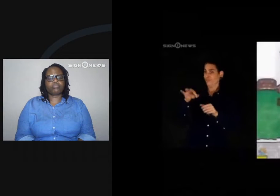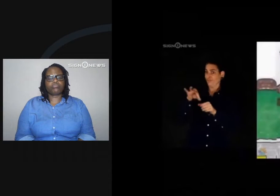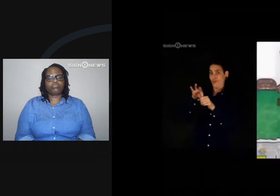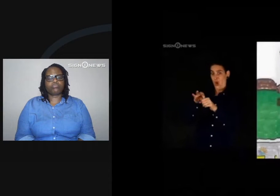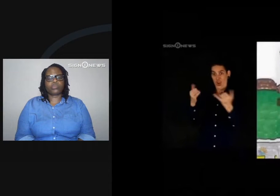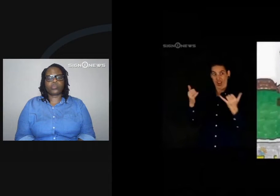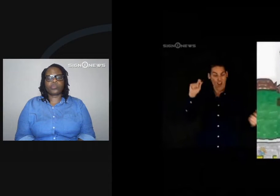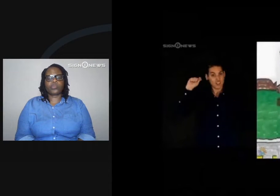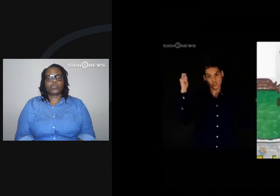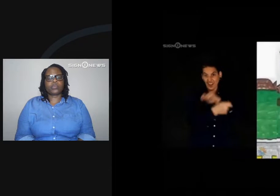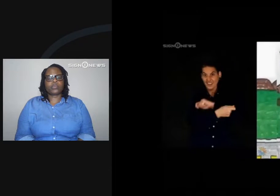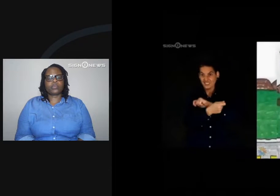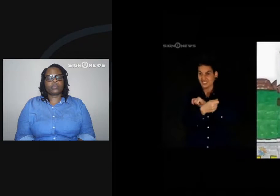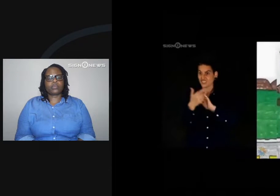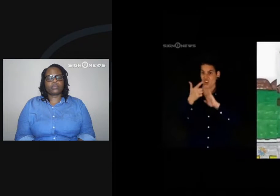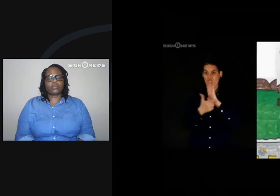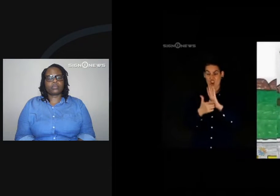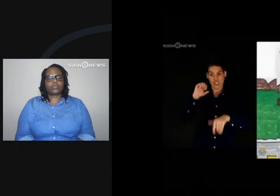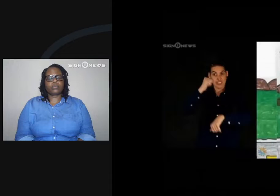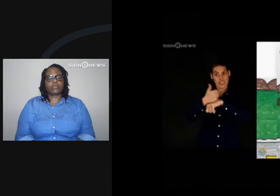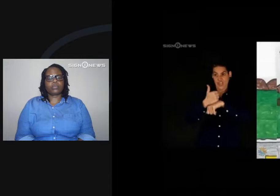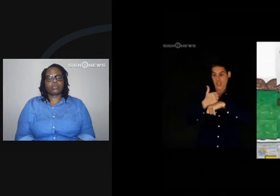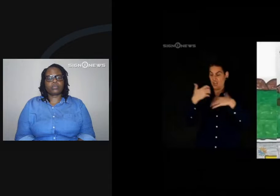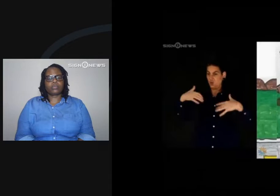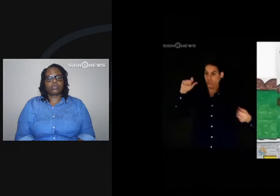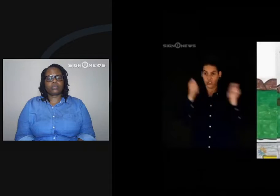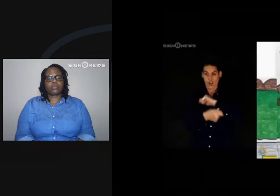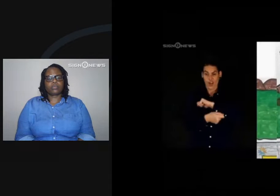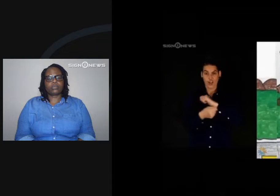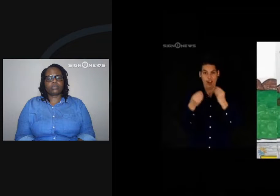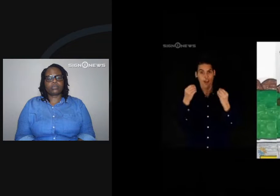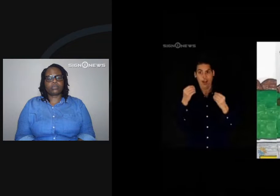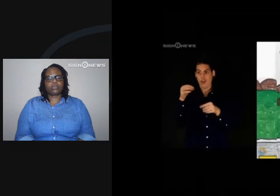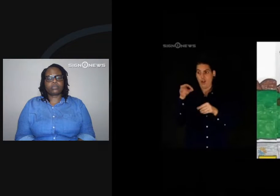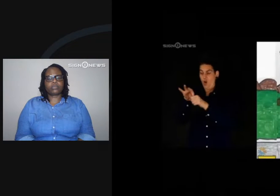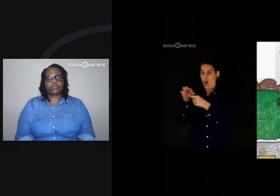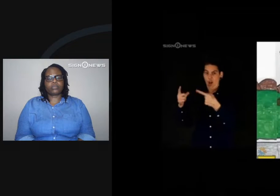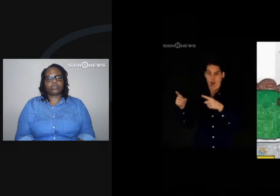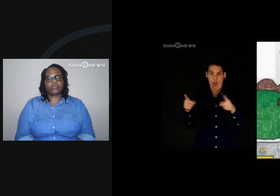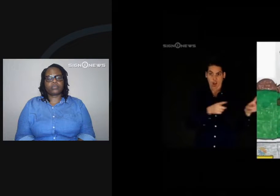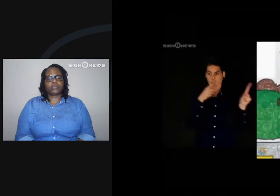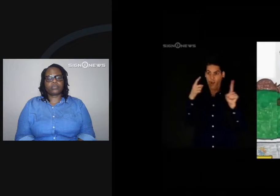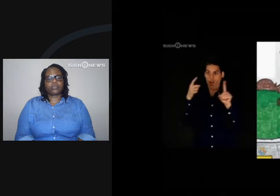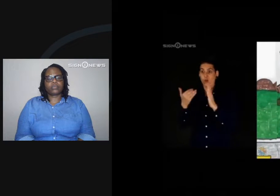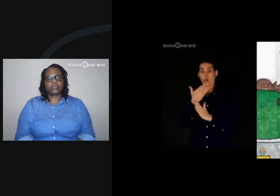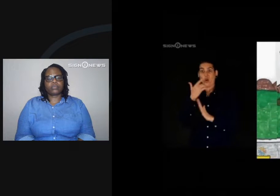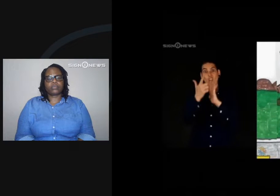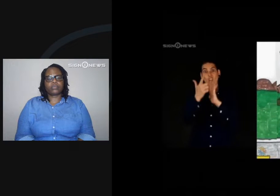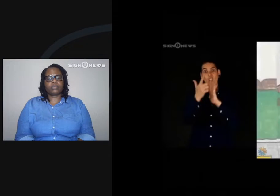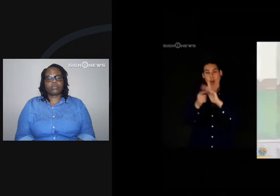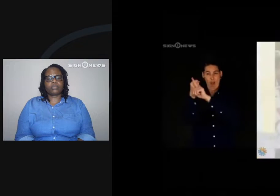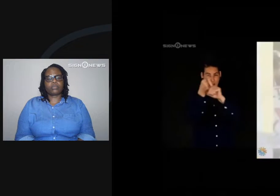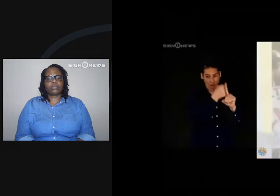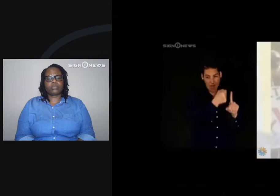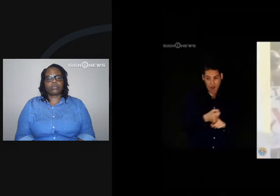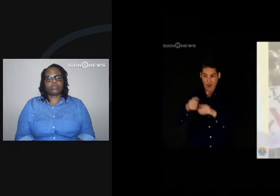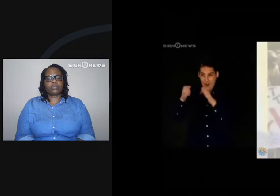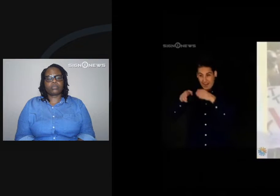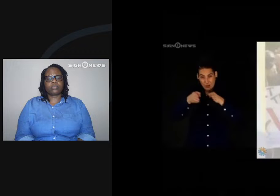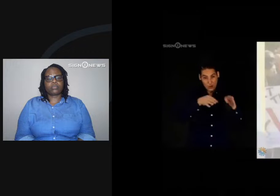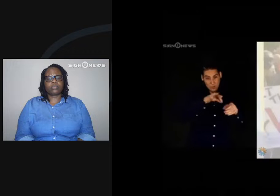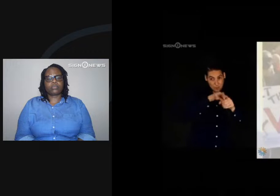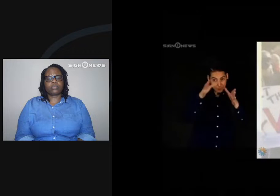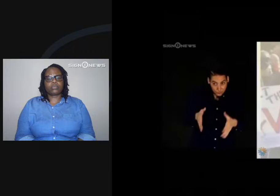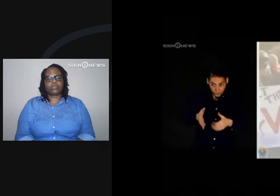Laws were changed and how elections take place. New laws impact us as individual voters. Advocates and